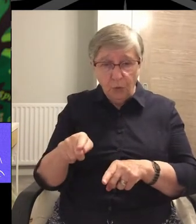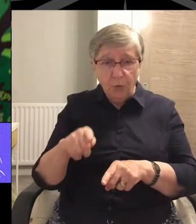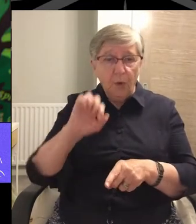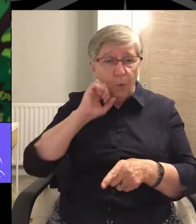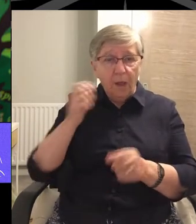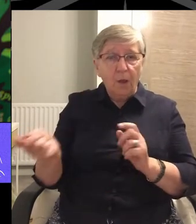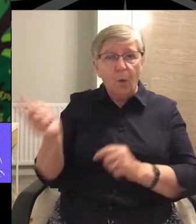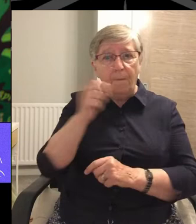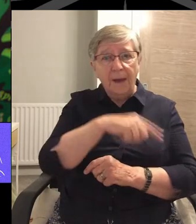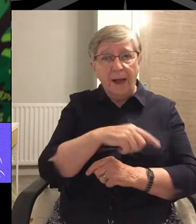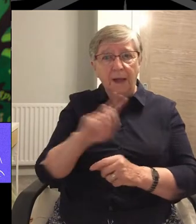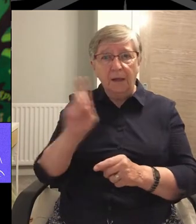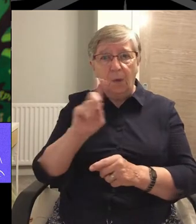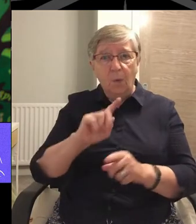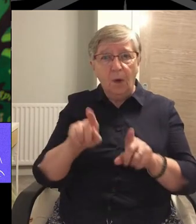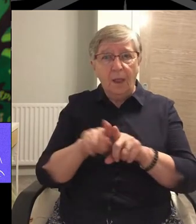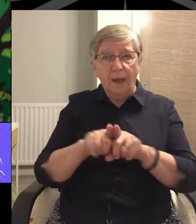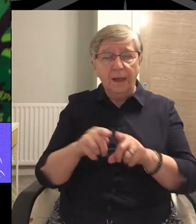were before.